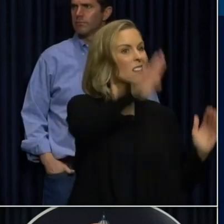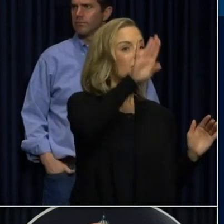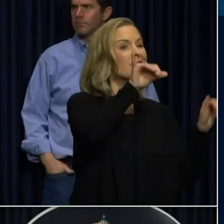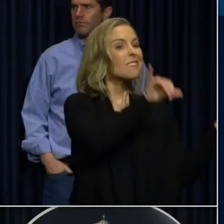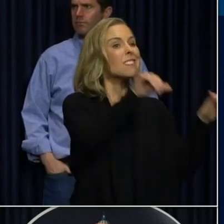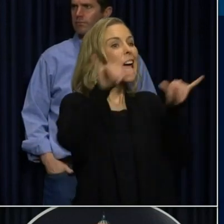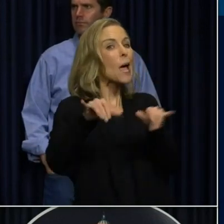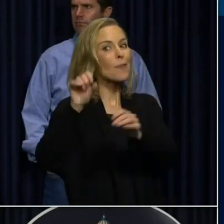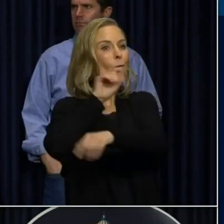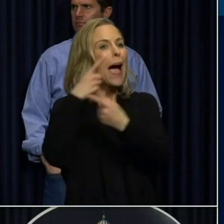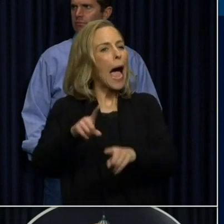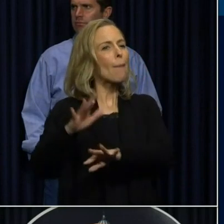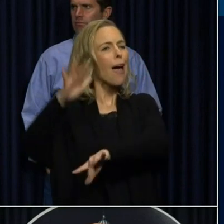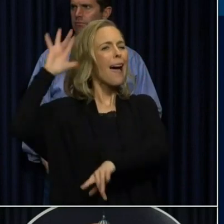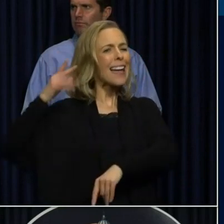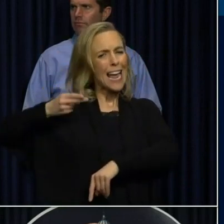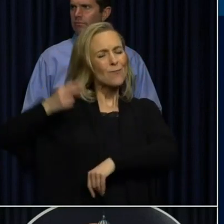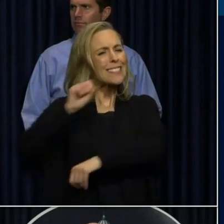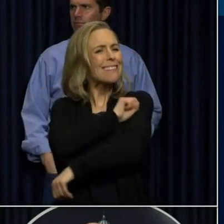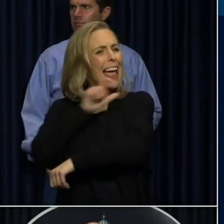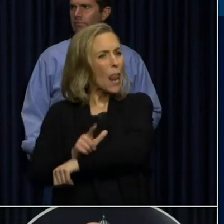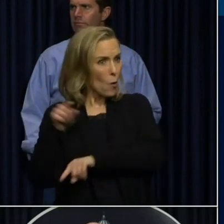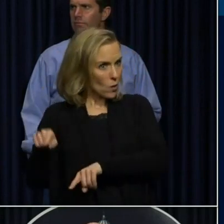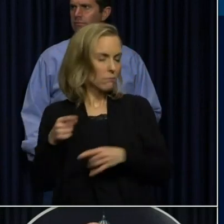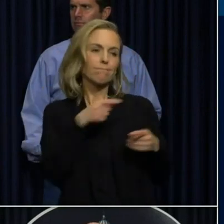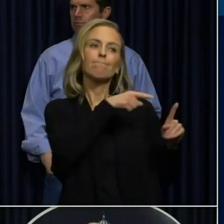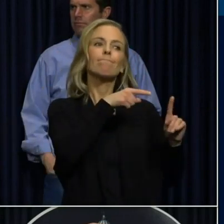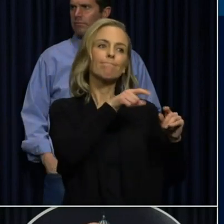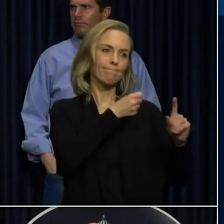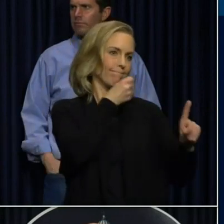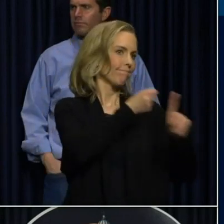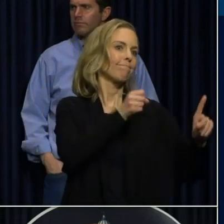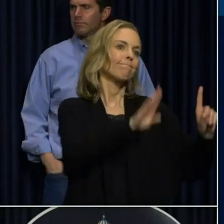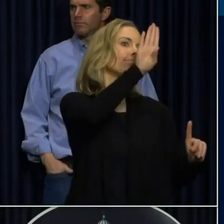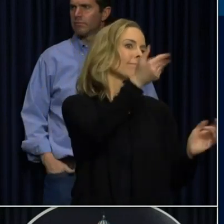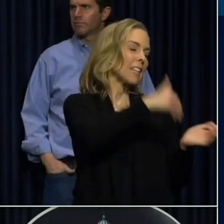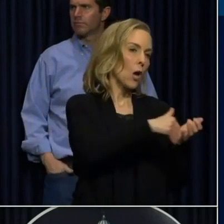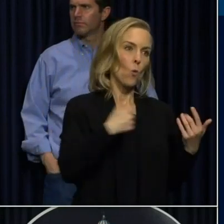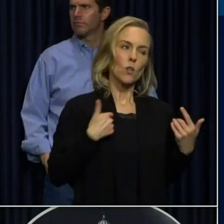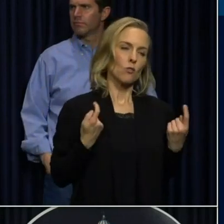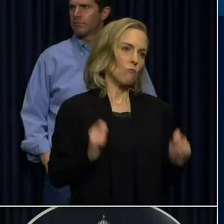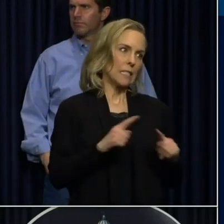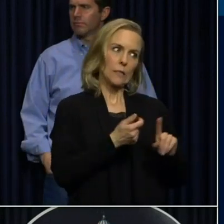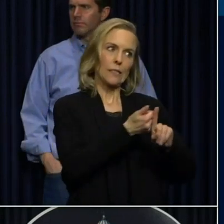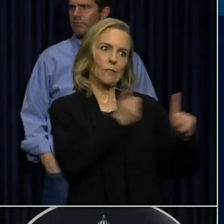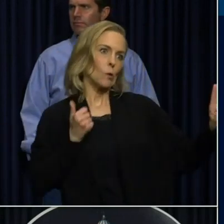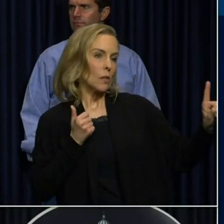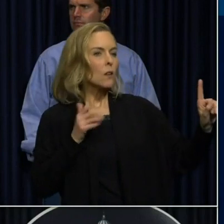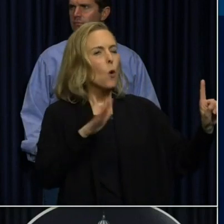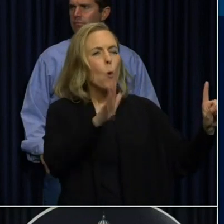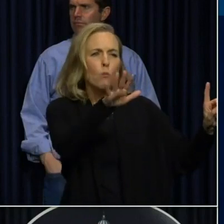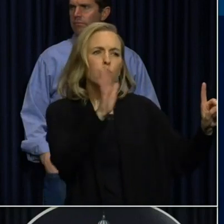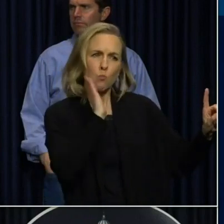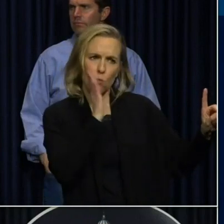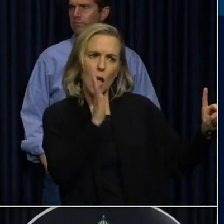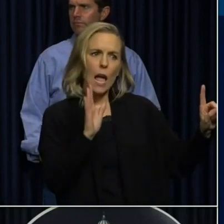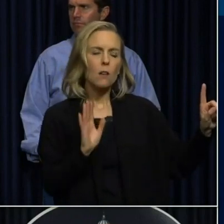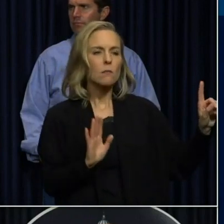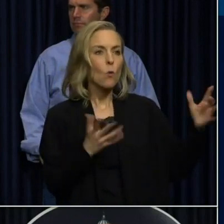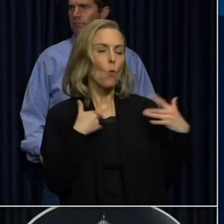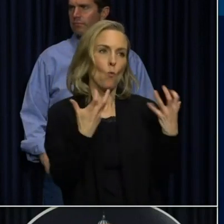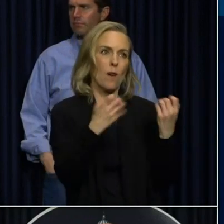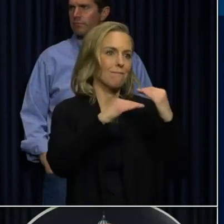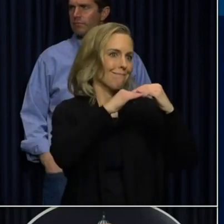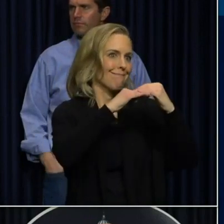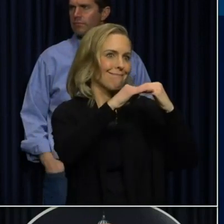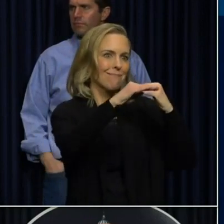curve. That is something we have to work very, very hard to avoid. We want to have little ripples. We want to have a flat line. We